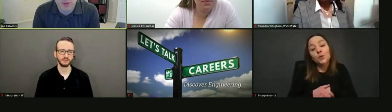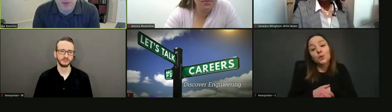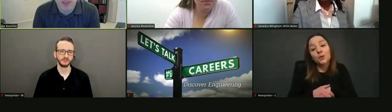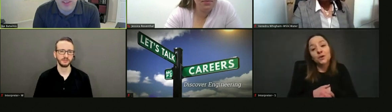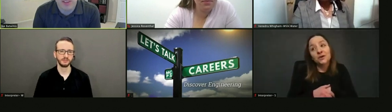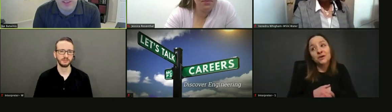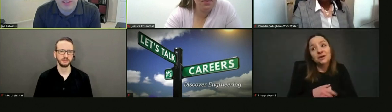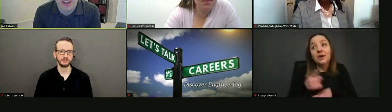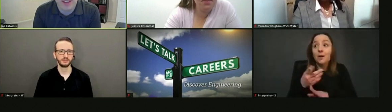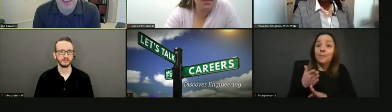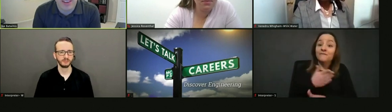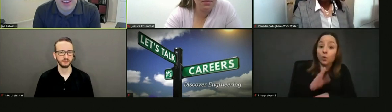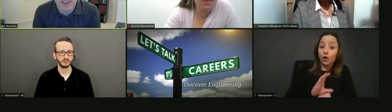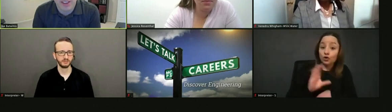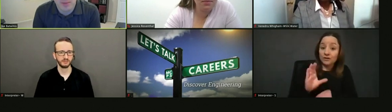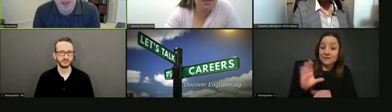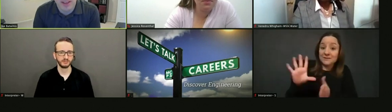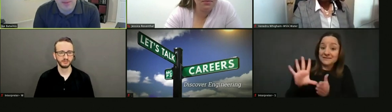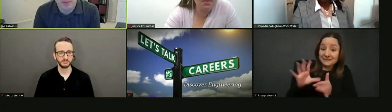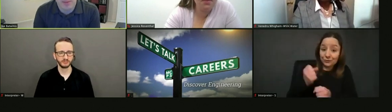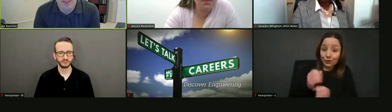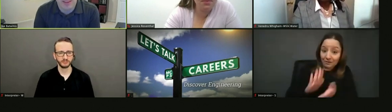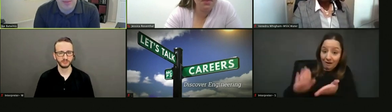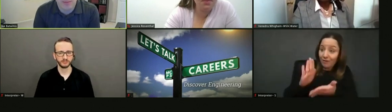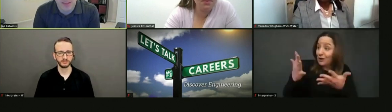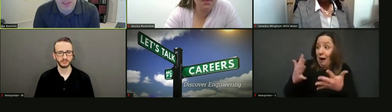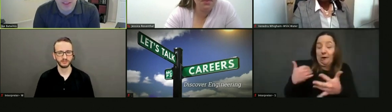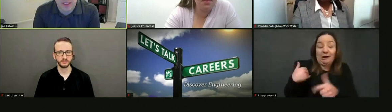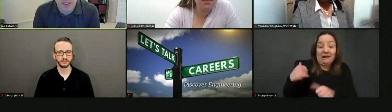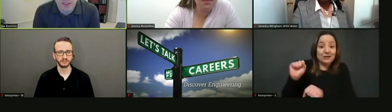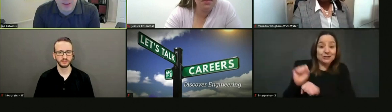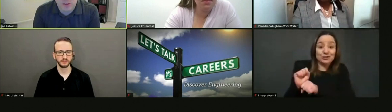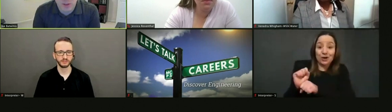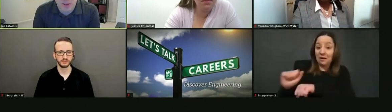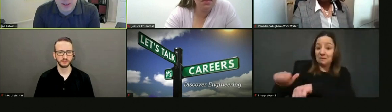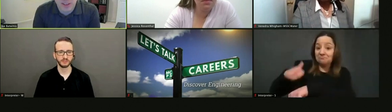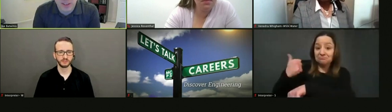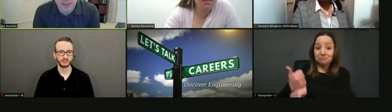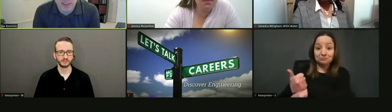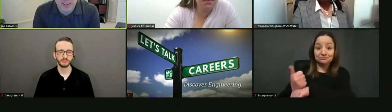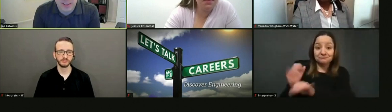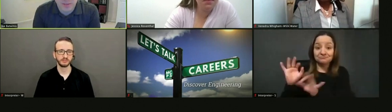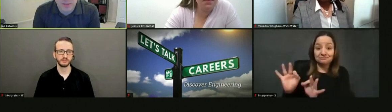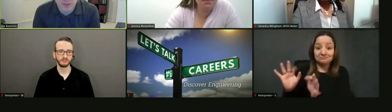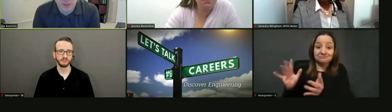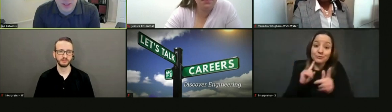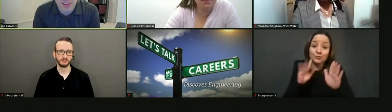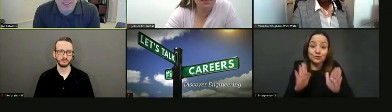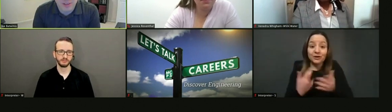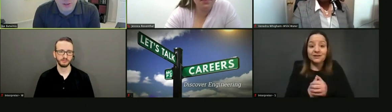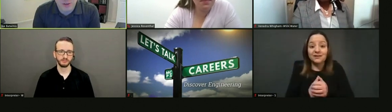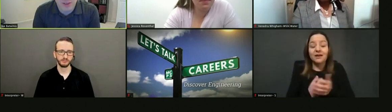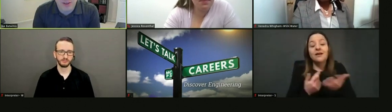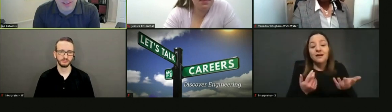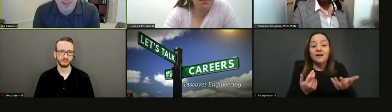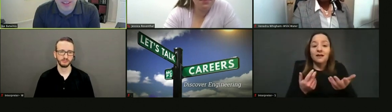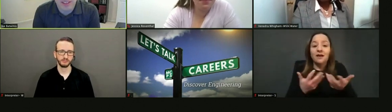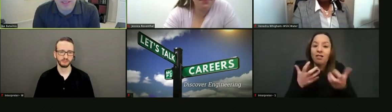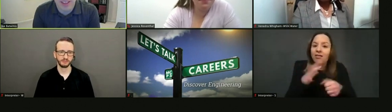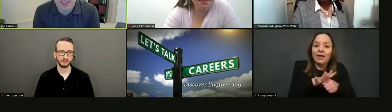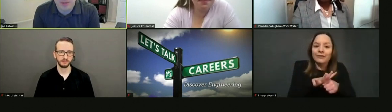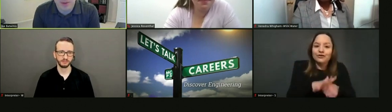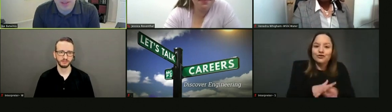Before Christmas of my senior year of college, I had a job lined up. So that was pretty great. Took a lot of the stress off